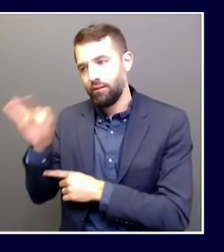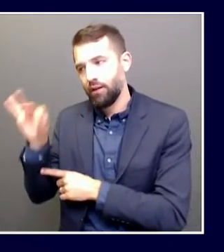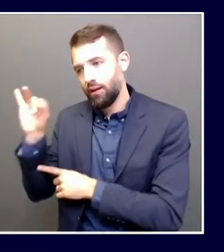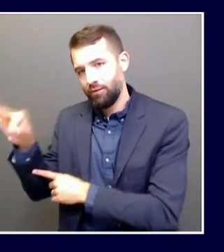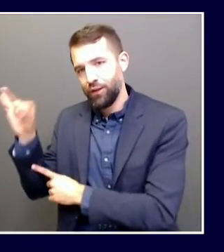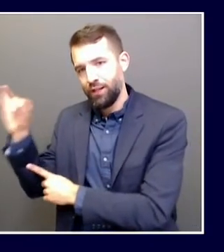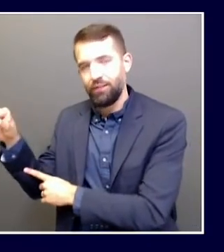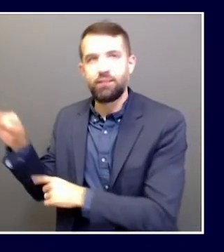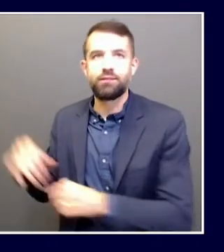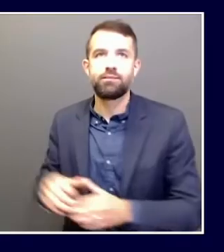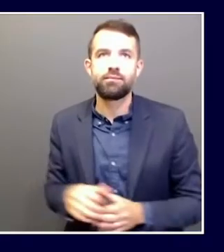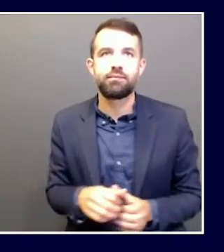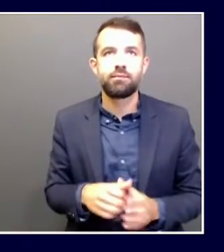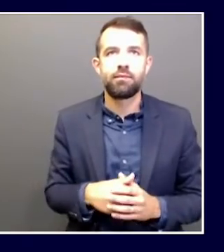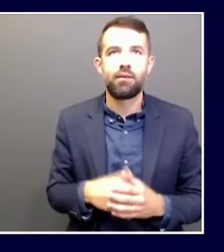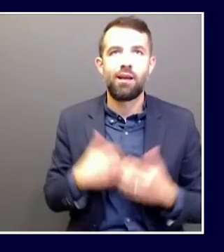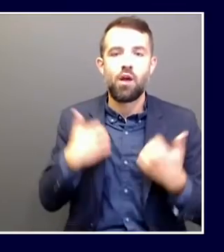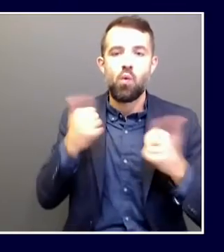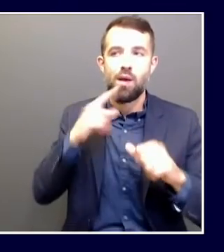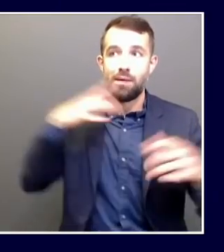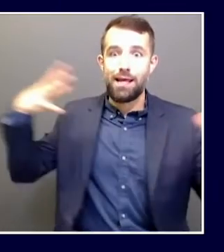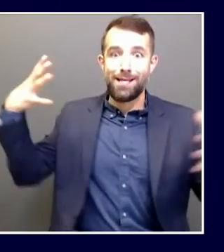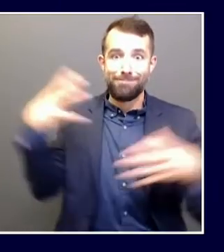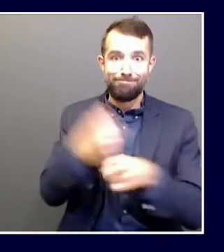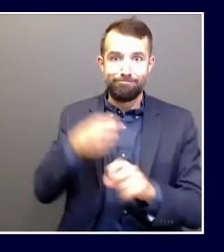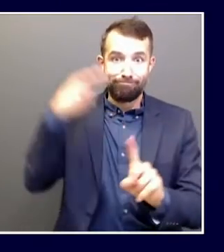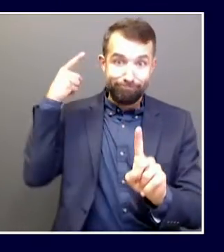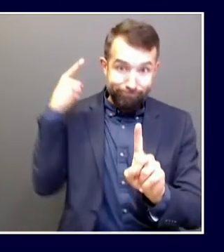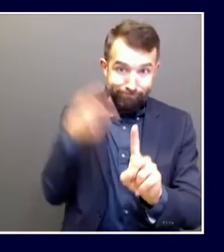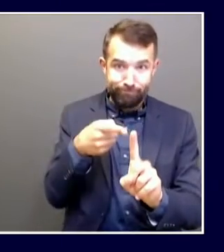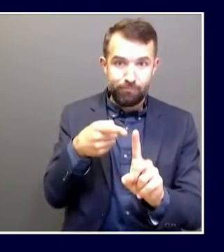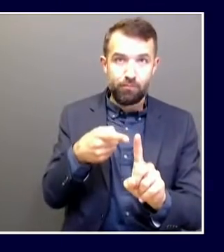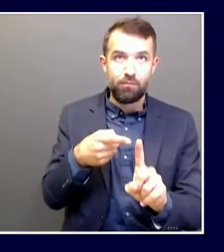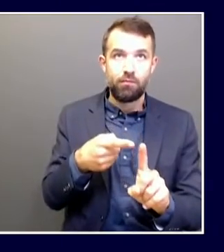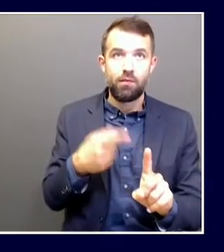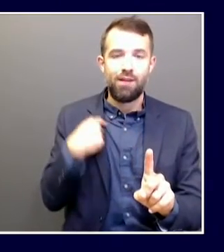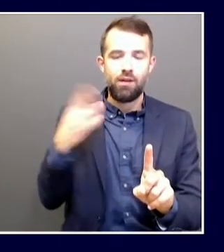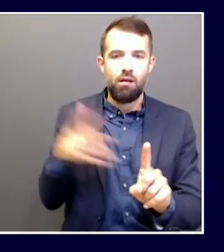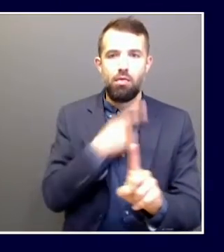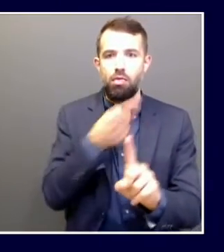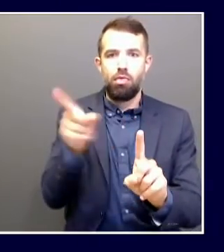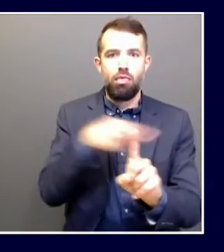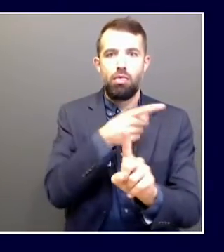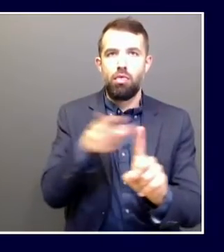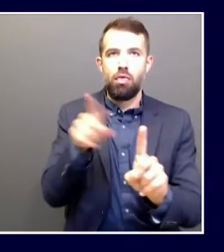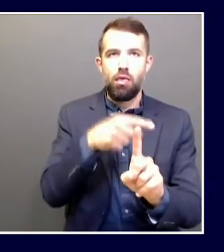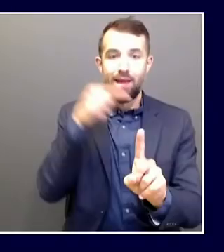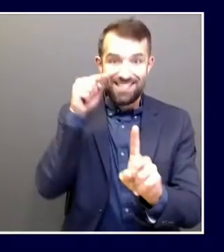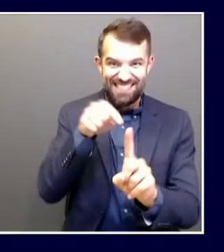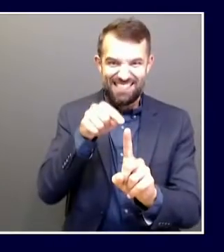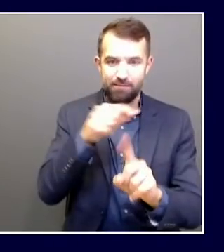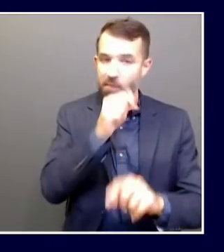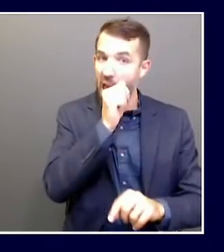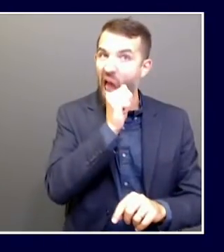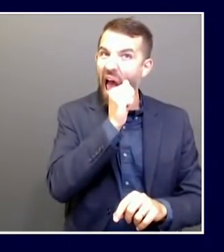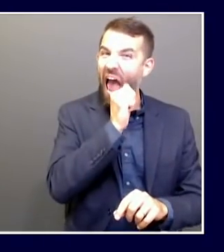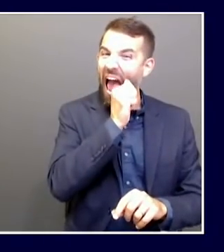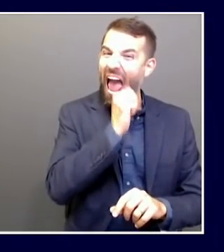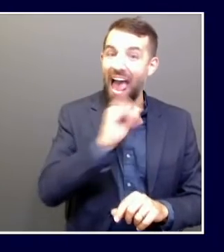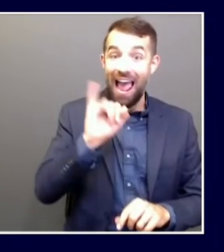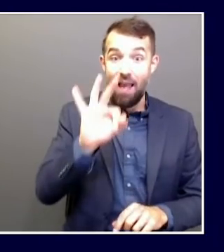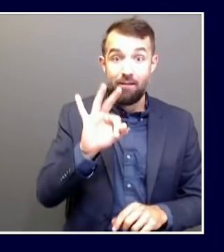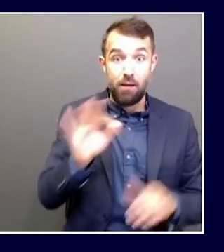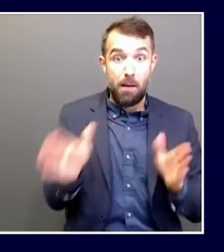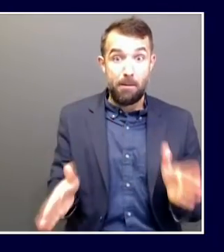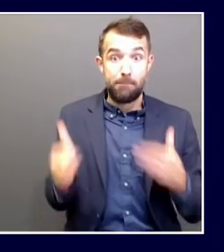to paraphrase it as best I can. If there are 100 people in a room or in a given location, at a park or something like